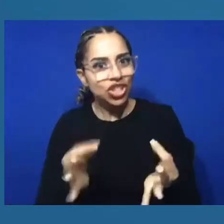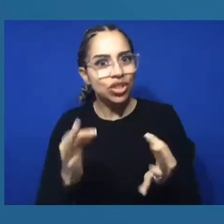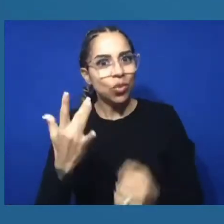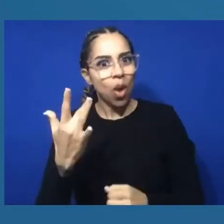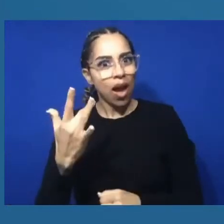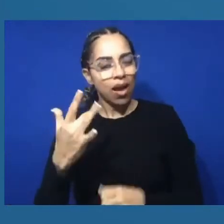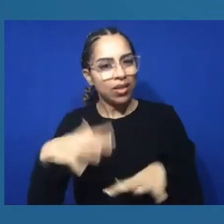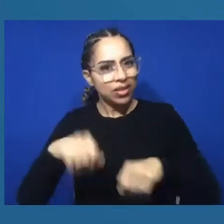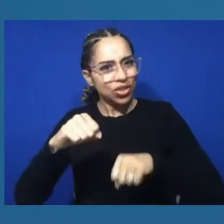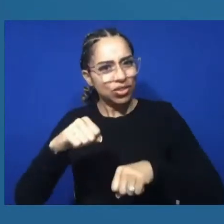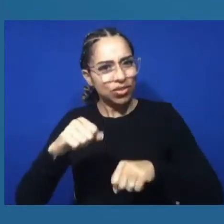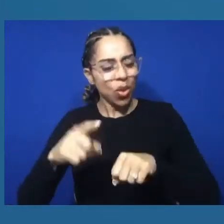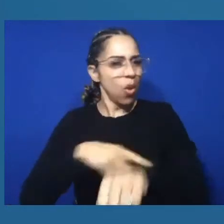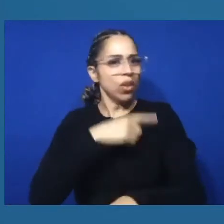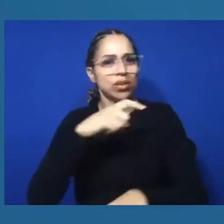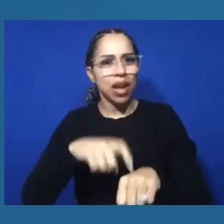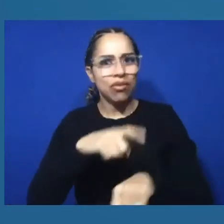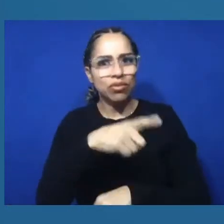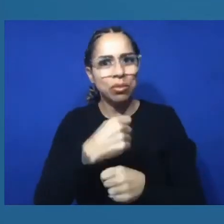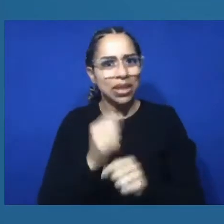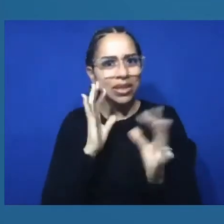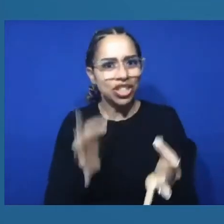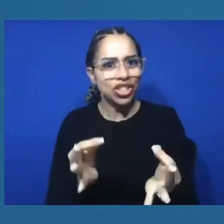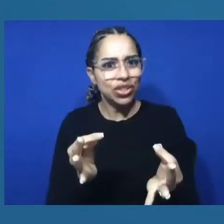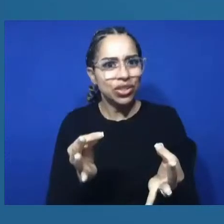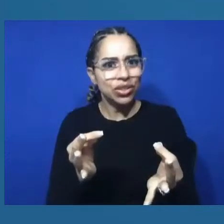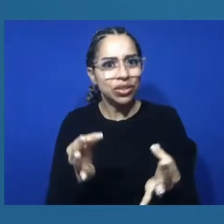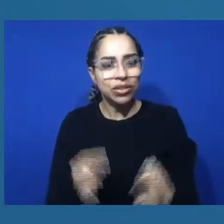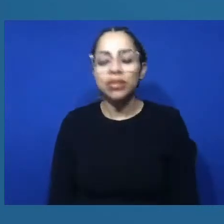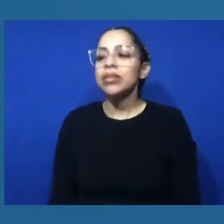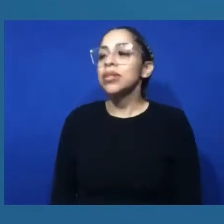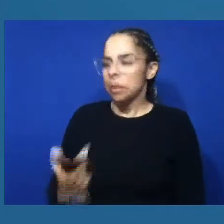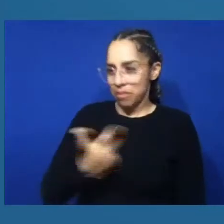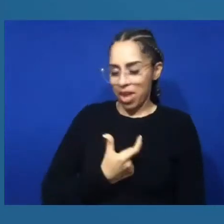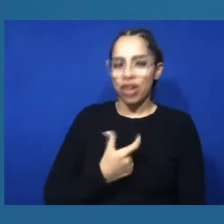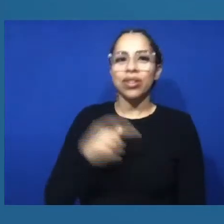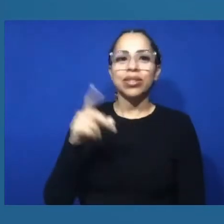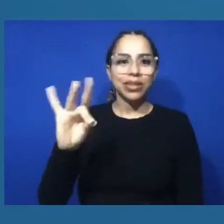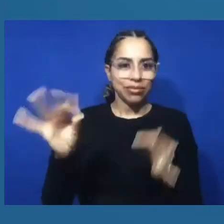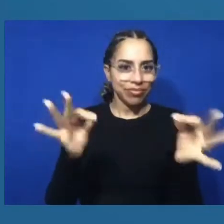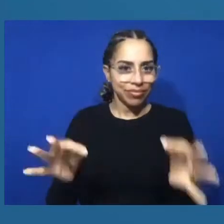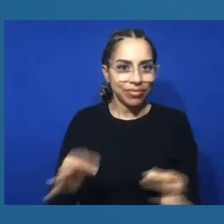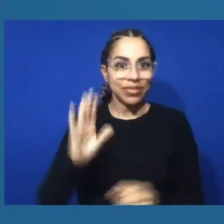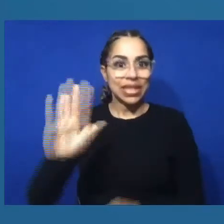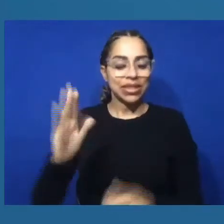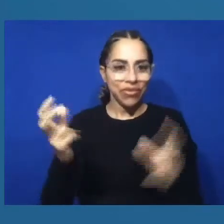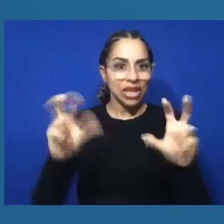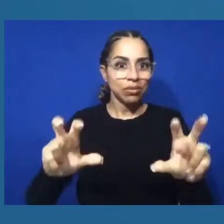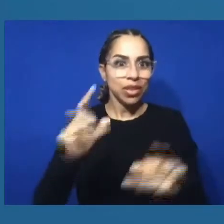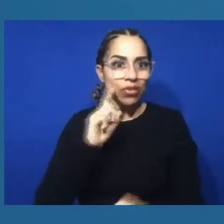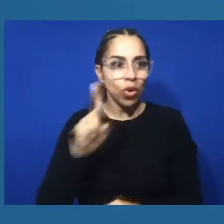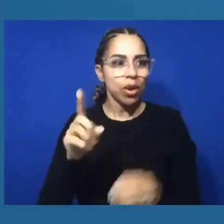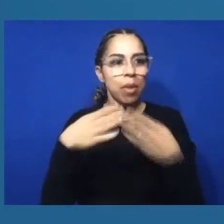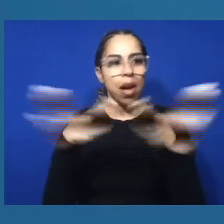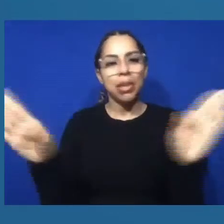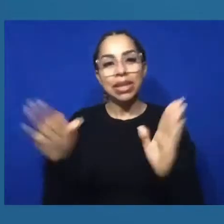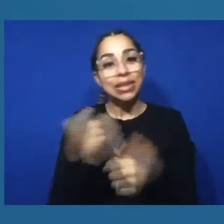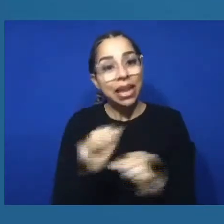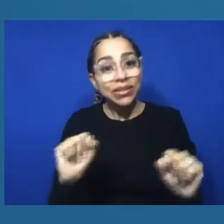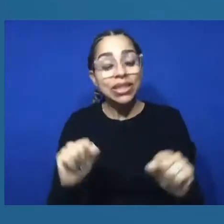excuse me, make that decision? The mayor did talk about his additional investments in public safety in his State of the City address just a few days